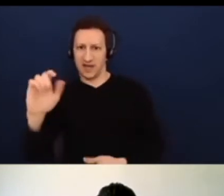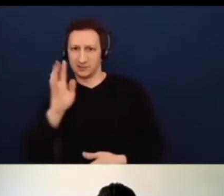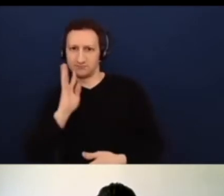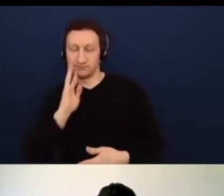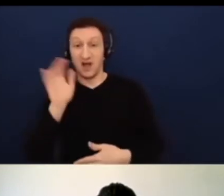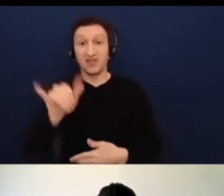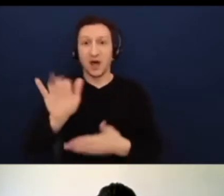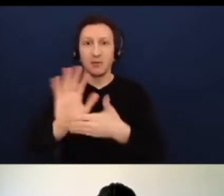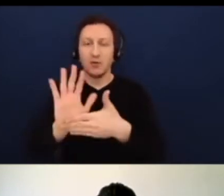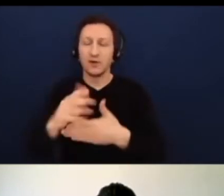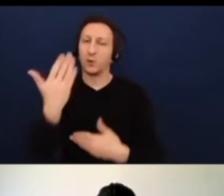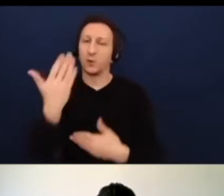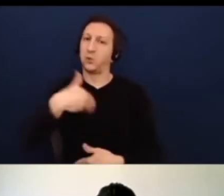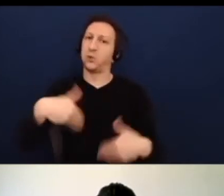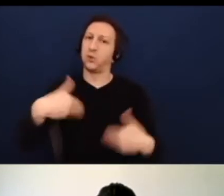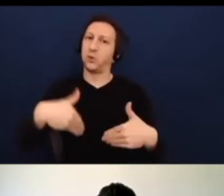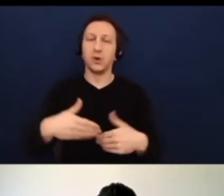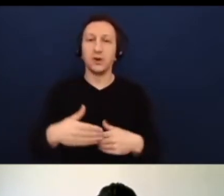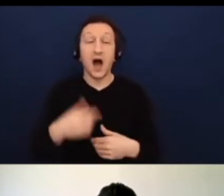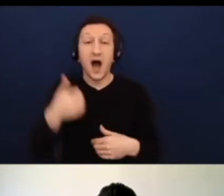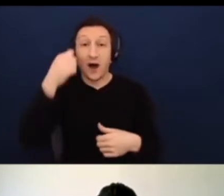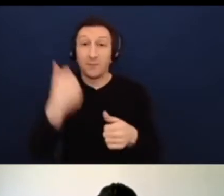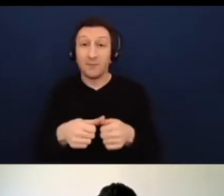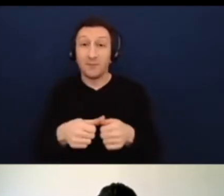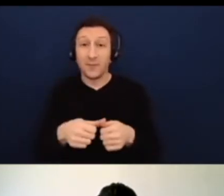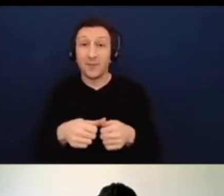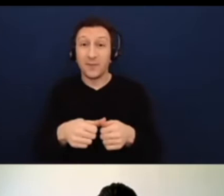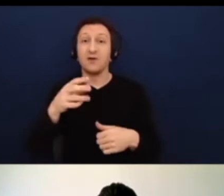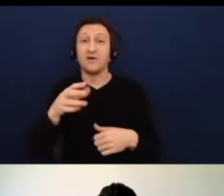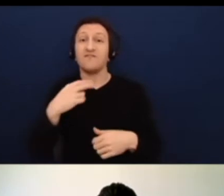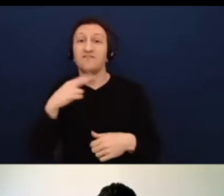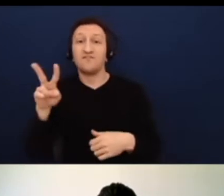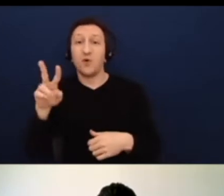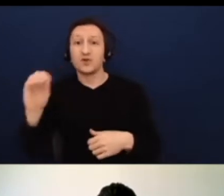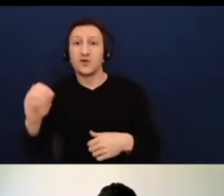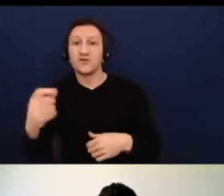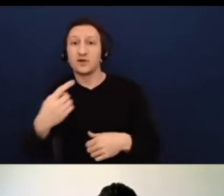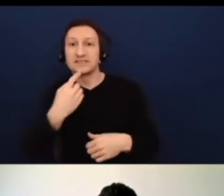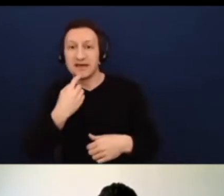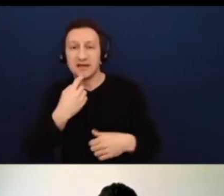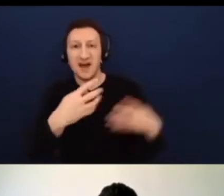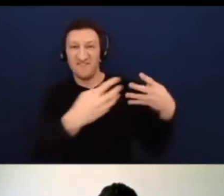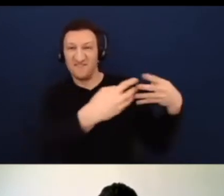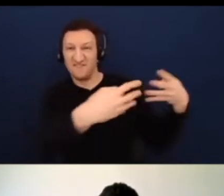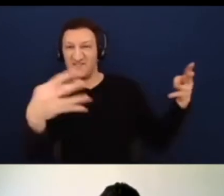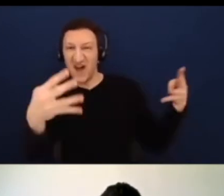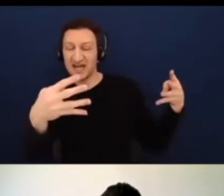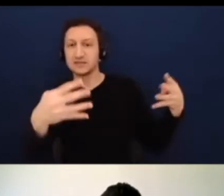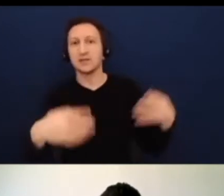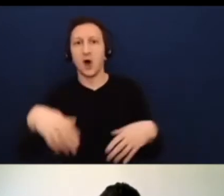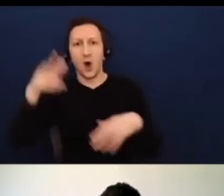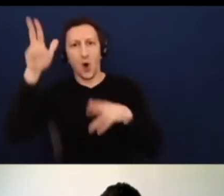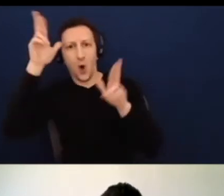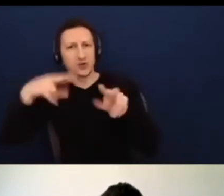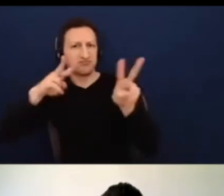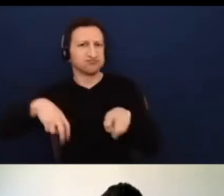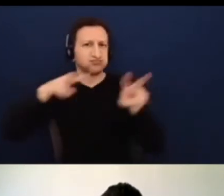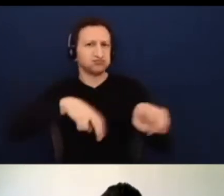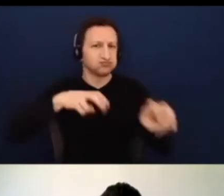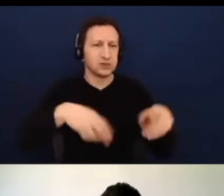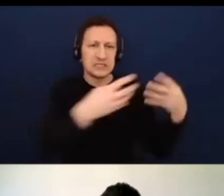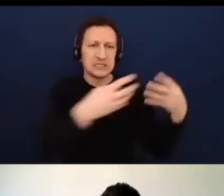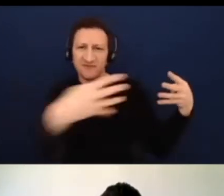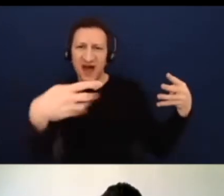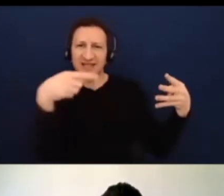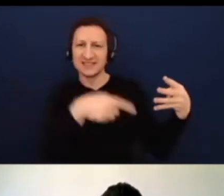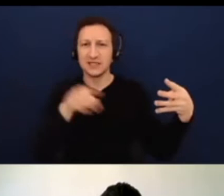when she said the horse was running towards the barbed wire fence. I couldn't tell it was barbed wire. You know, it could have been chain link or anything.